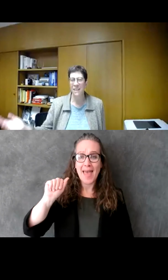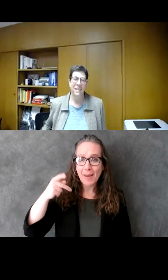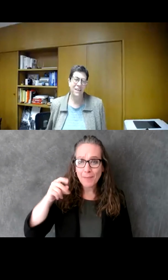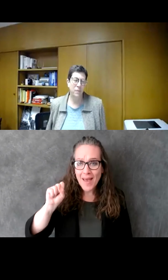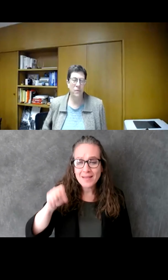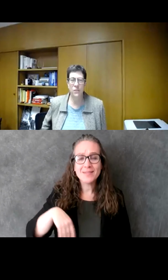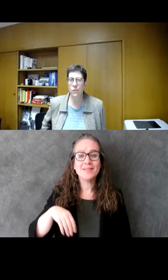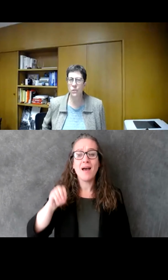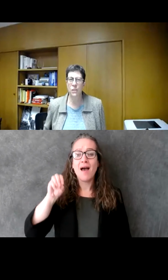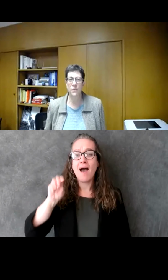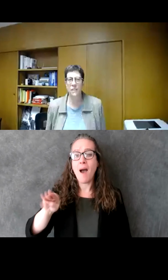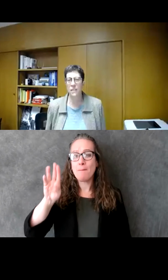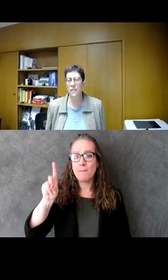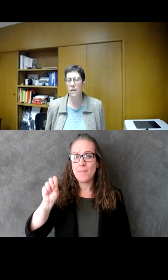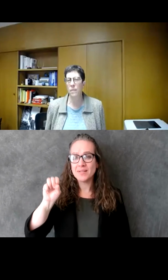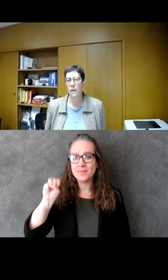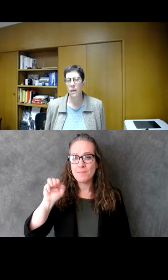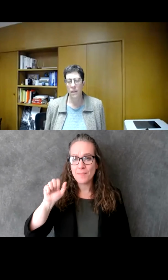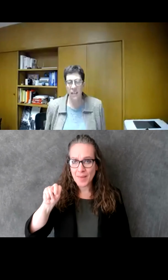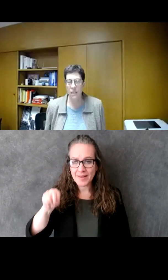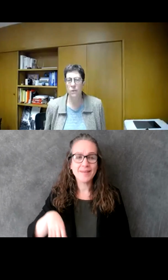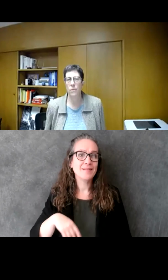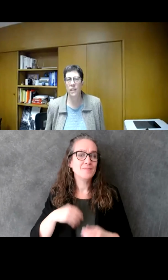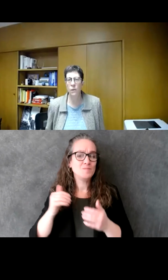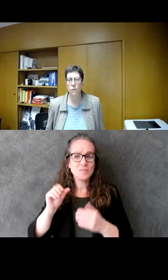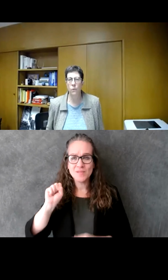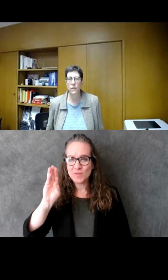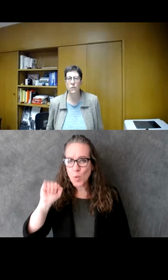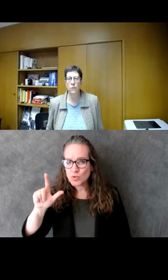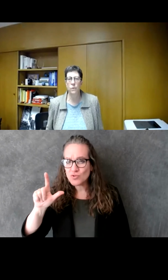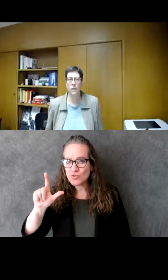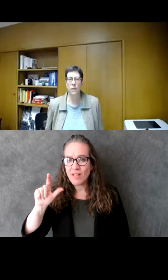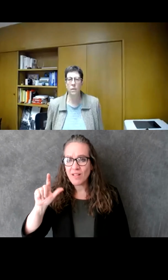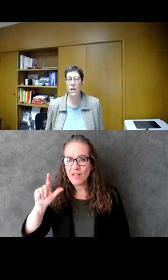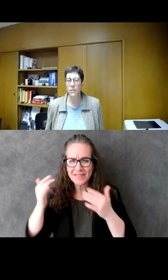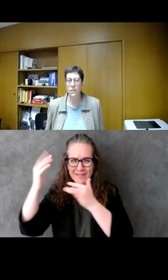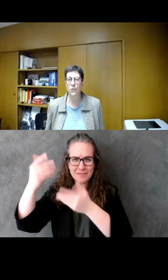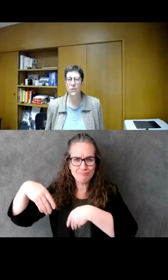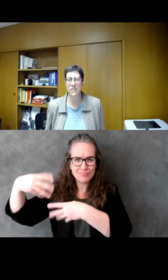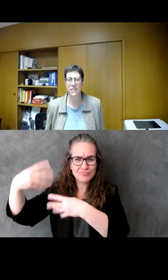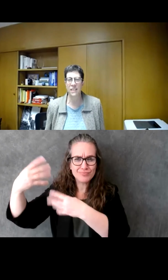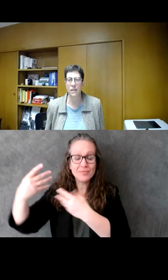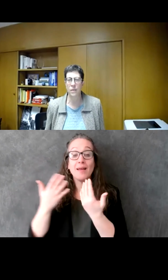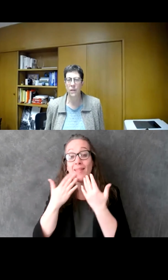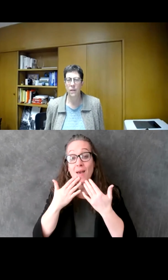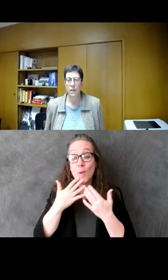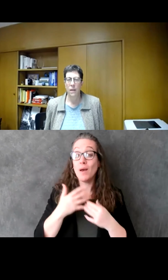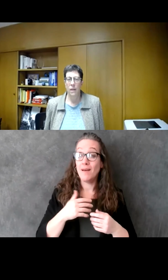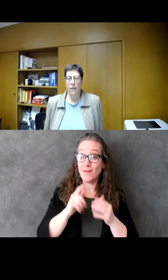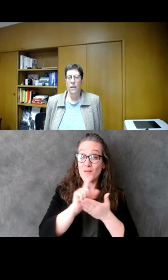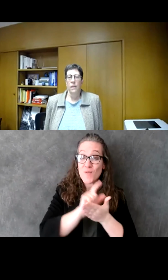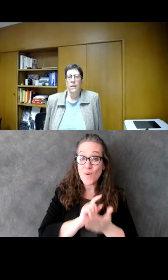Ombudsman and social services. Thank you. Thank you for what you do. Prosecutors.